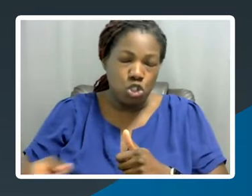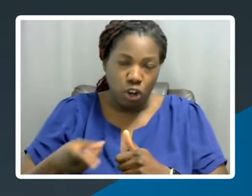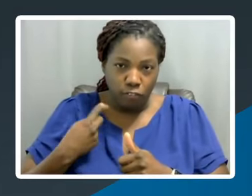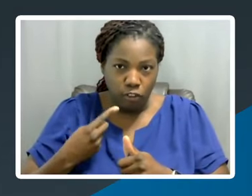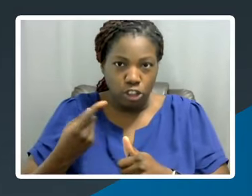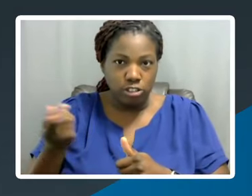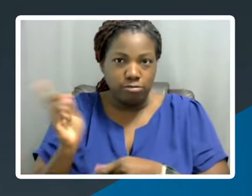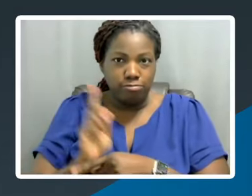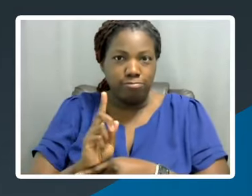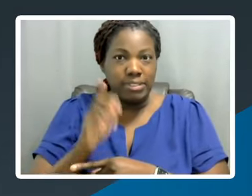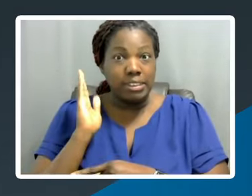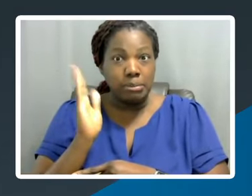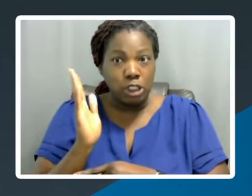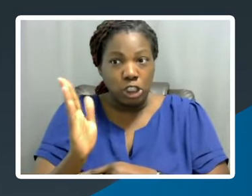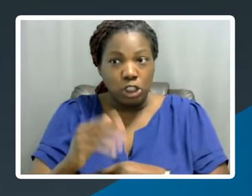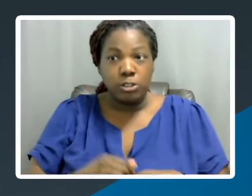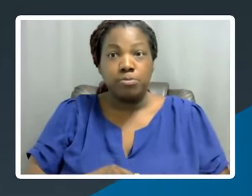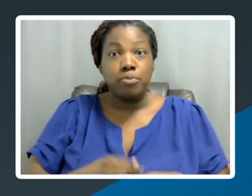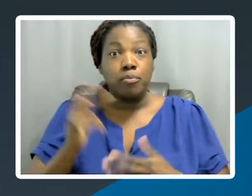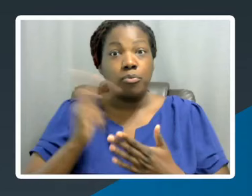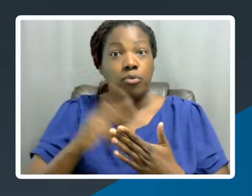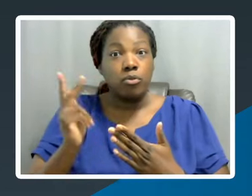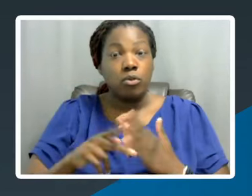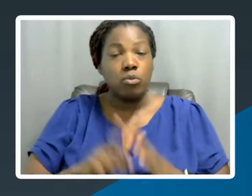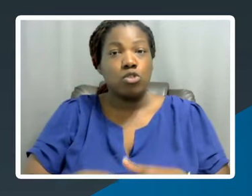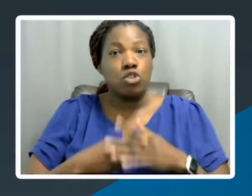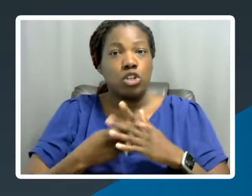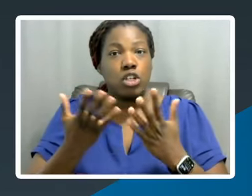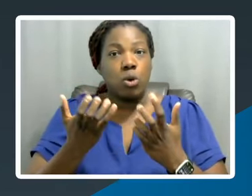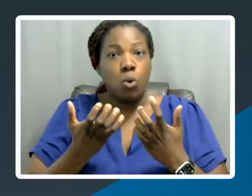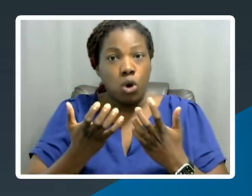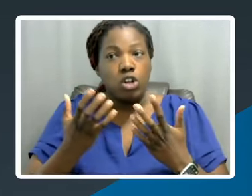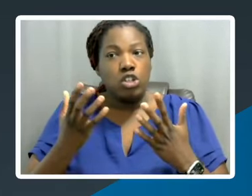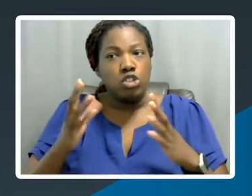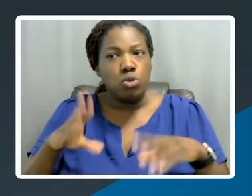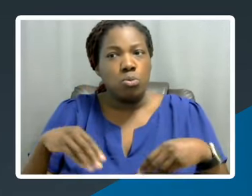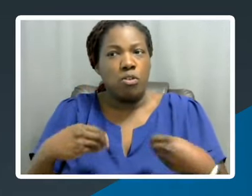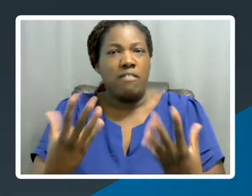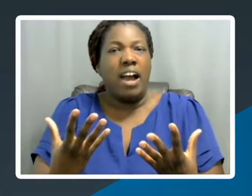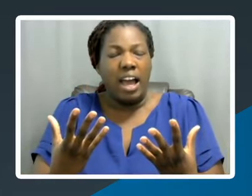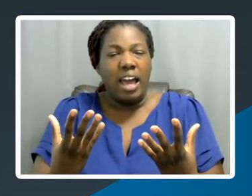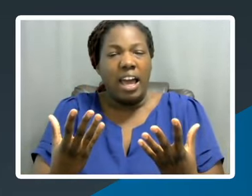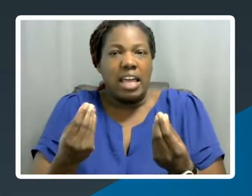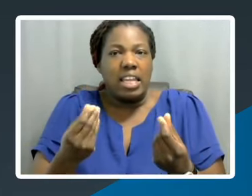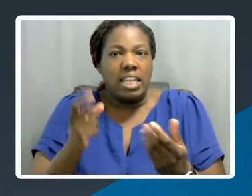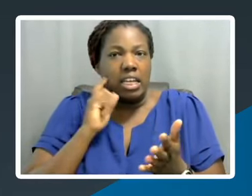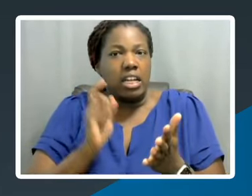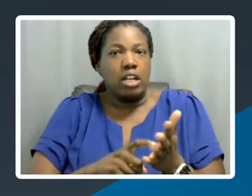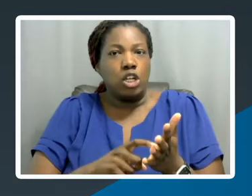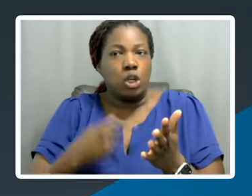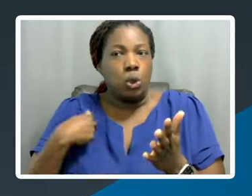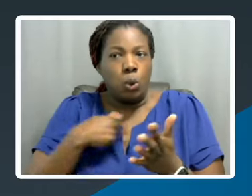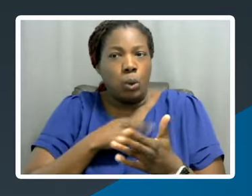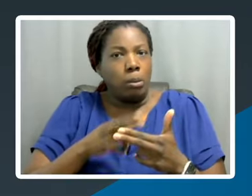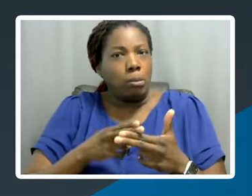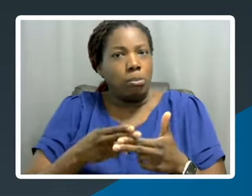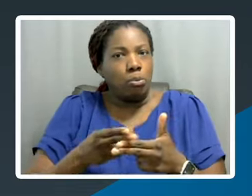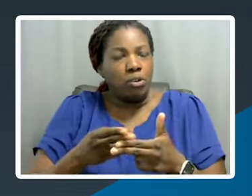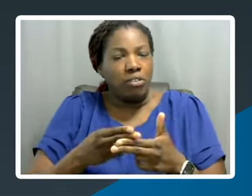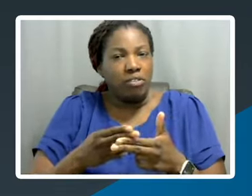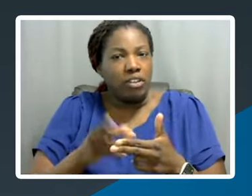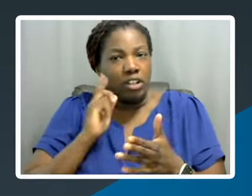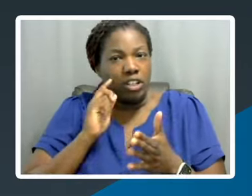As we begin our program, I would like to offer a land acknowledgement. We gratefully acknowledge the Native peoples